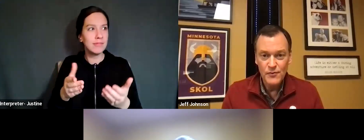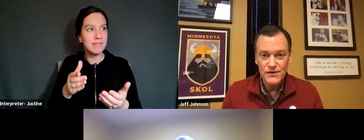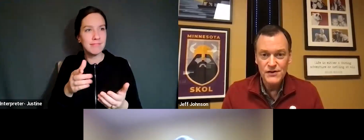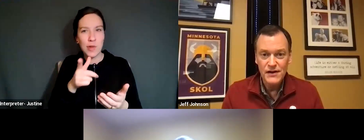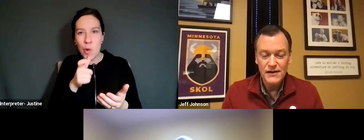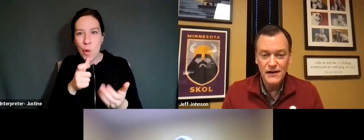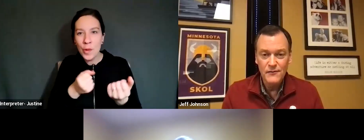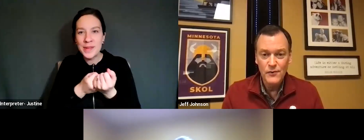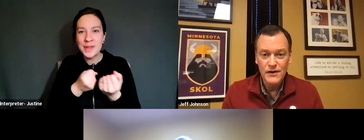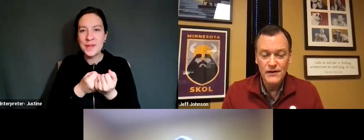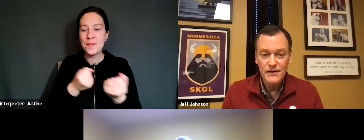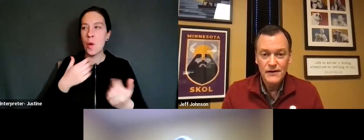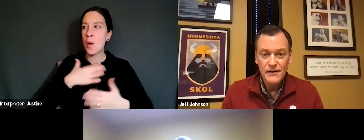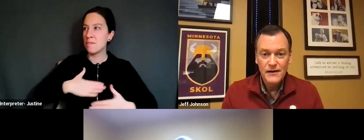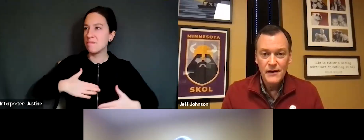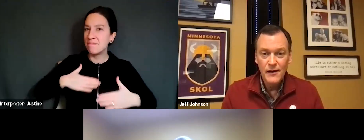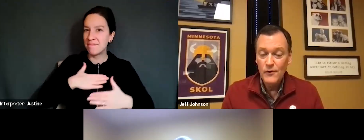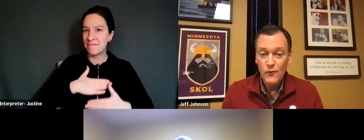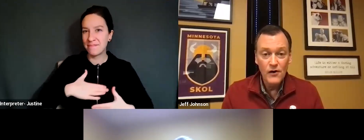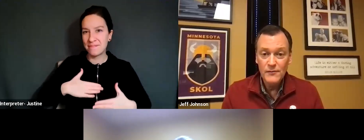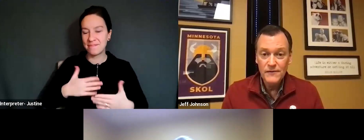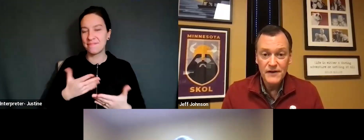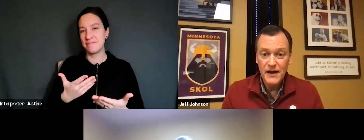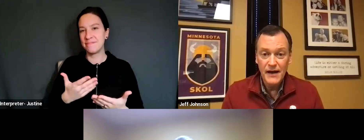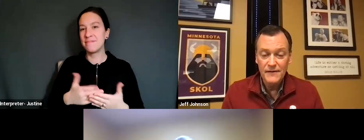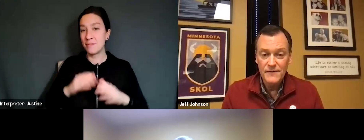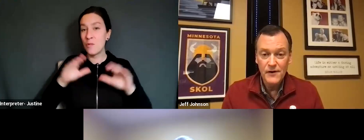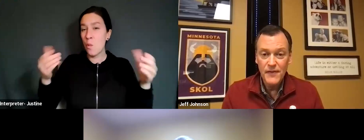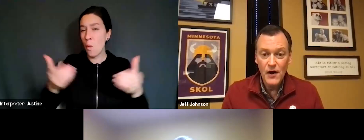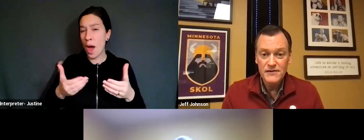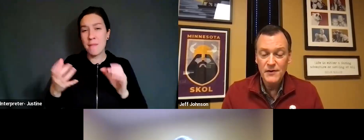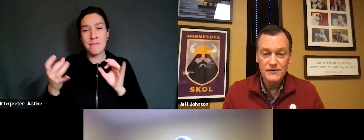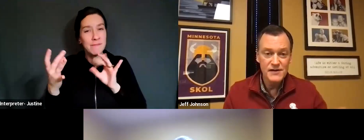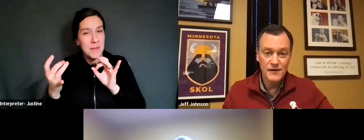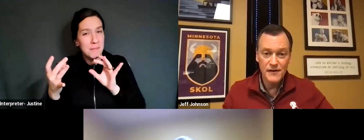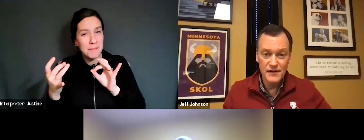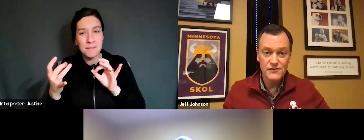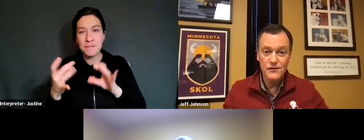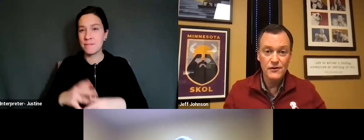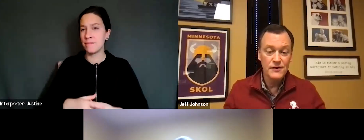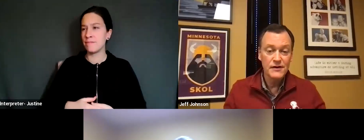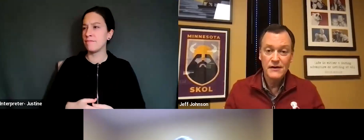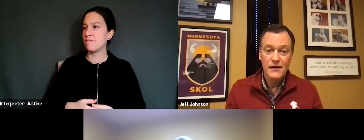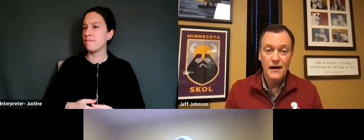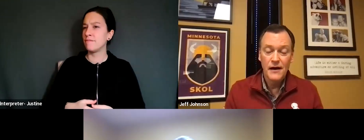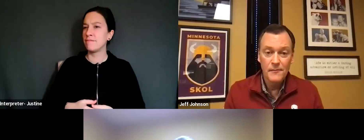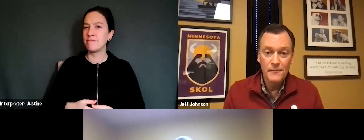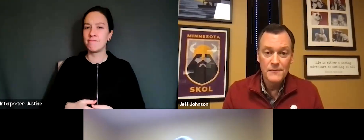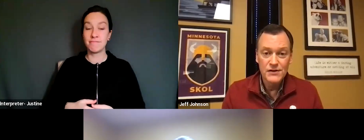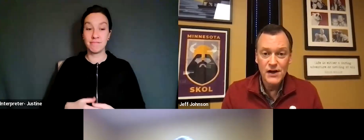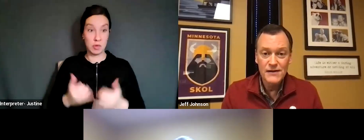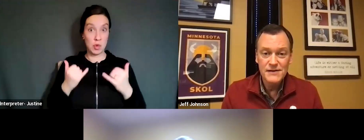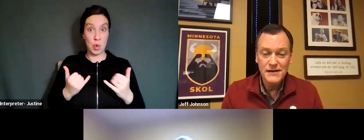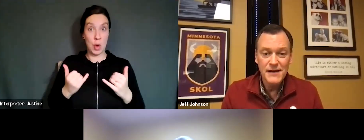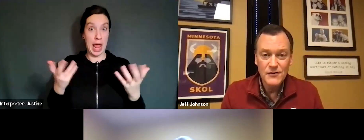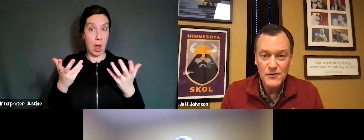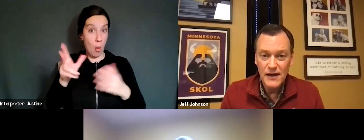so appreciate it. And we welcome your feedback. If you have thoughts about some of the things you heard,